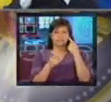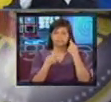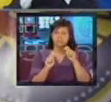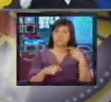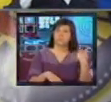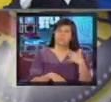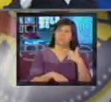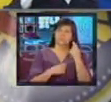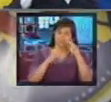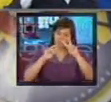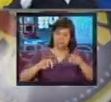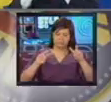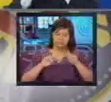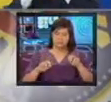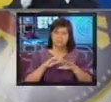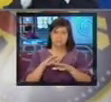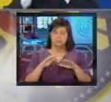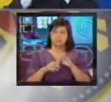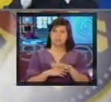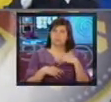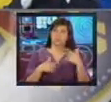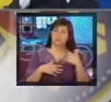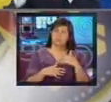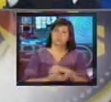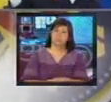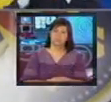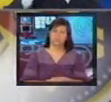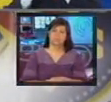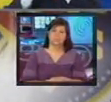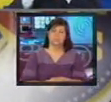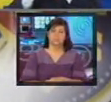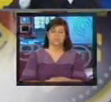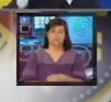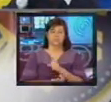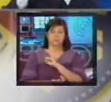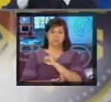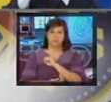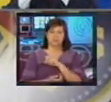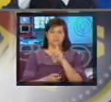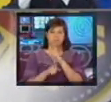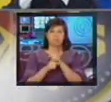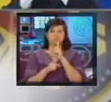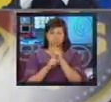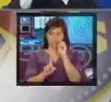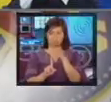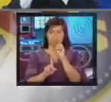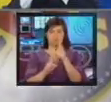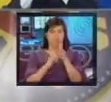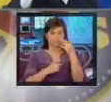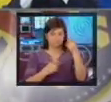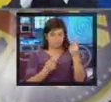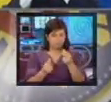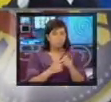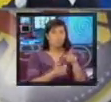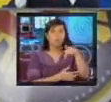to investigate that, we basically were told, you want to die? Mm-hmm. So forget it. He has exposed what congressmen do with